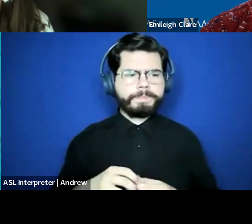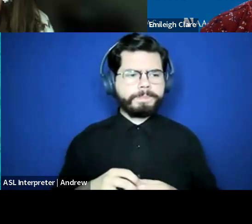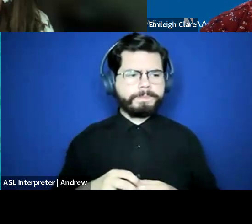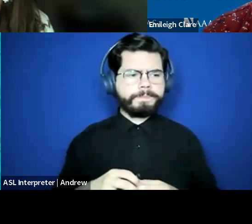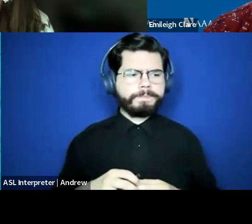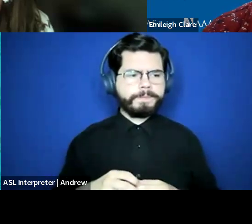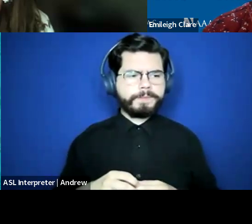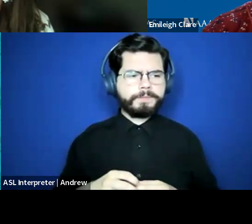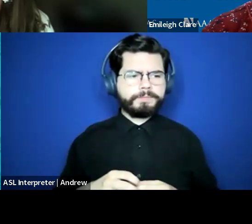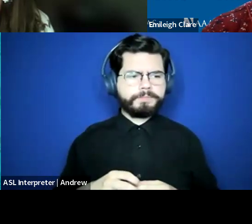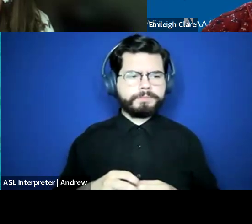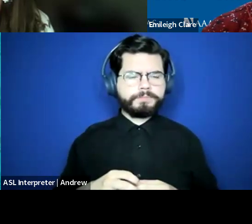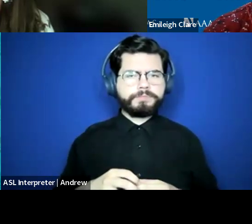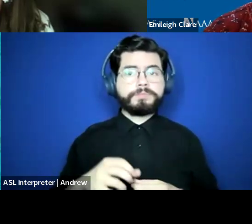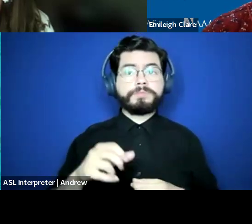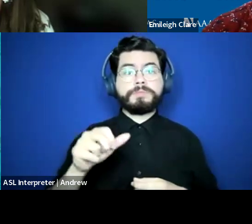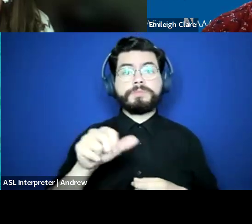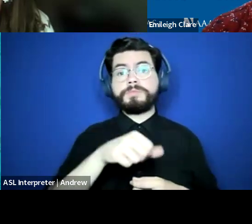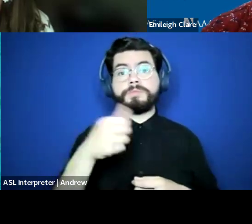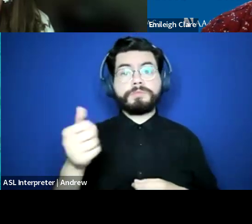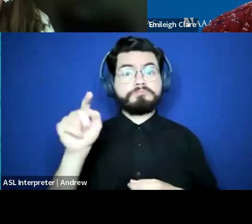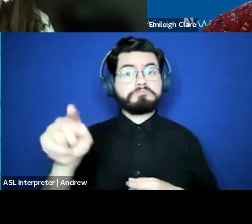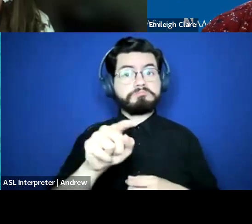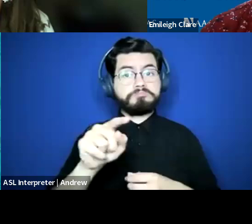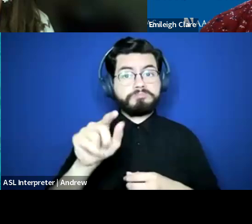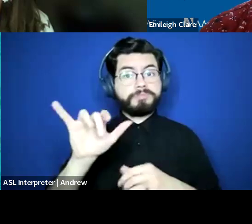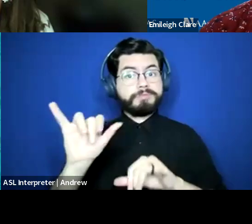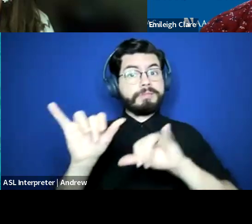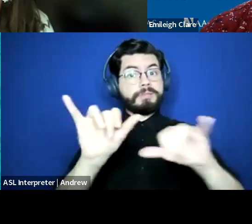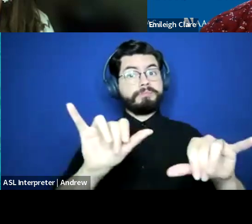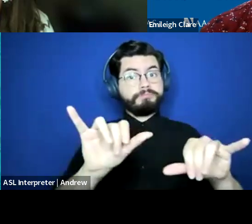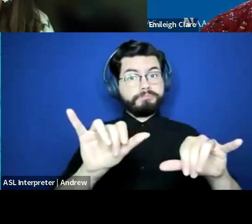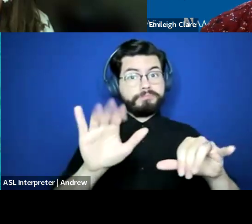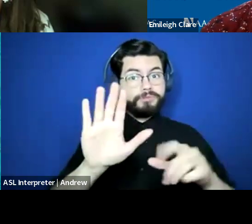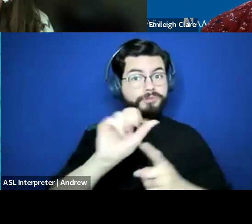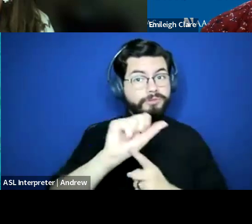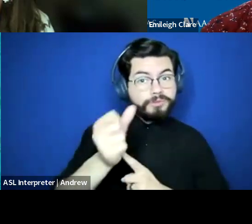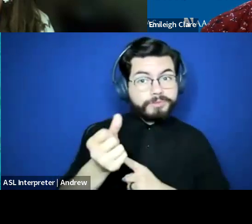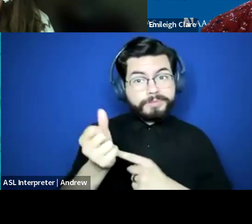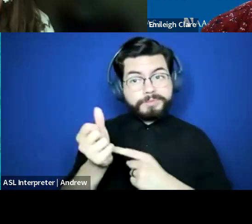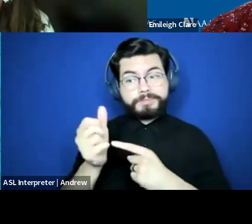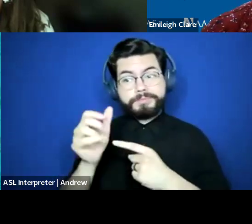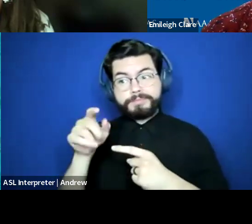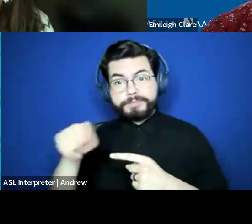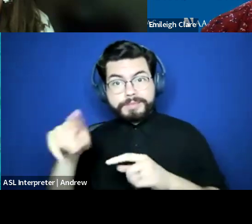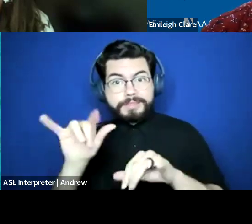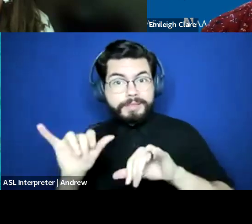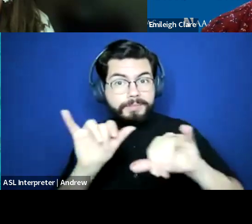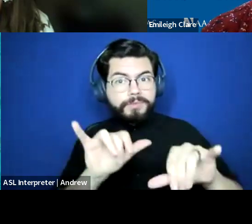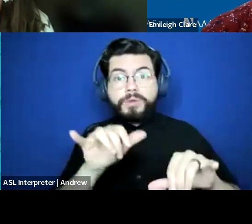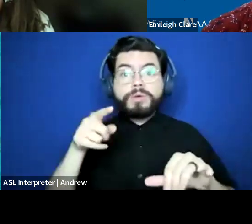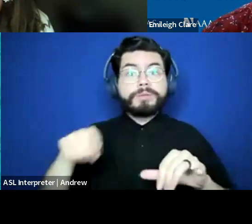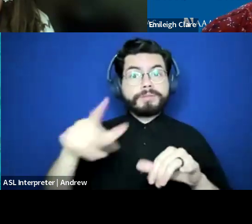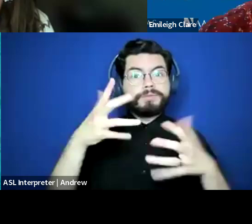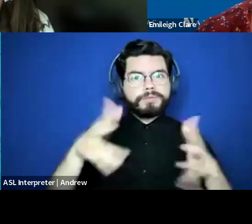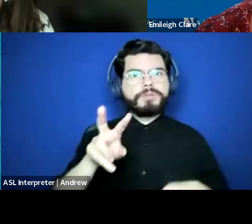get insights from others who may be in the same place or been where you've been, sometimes the more helpful, and more insights you'll have moving